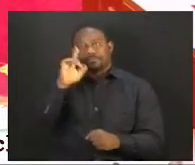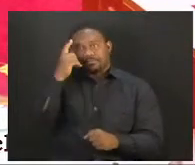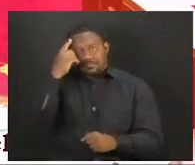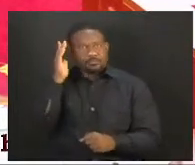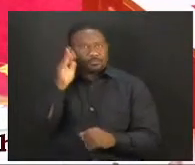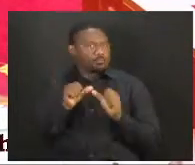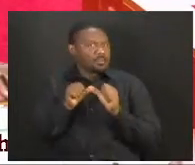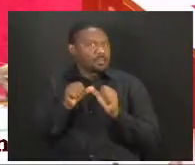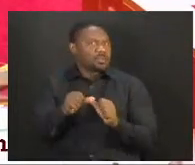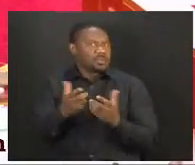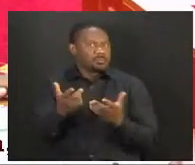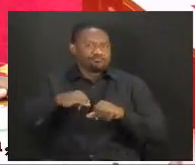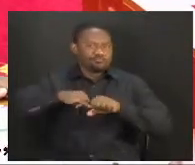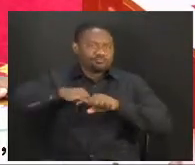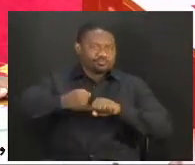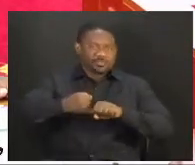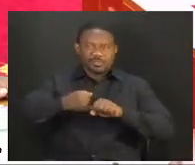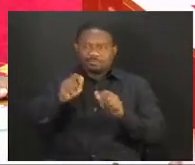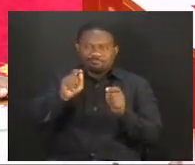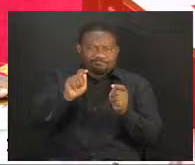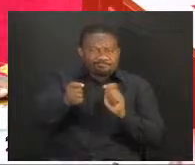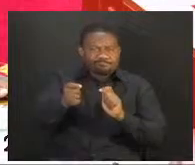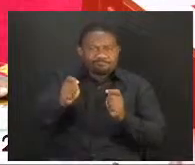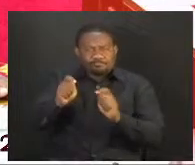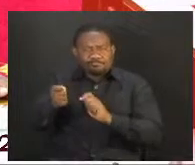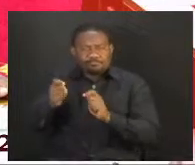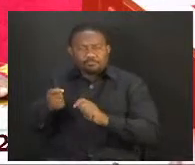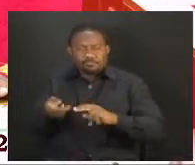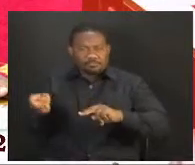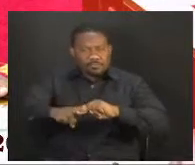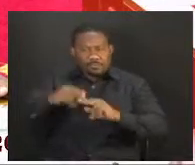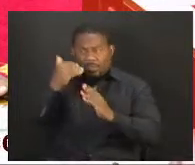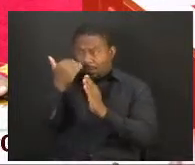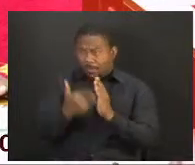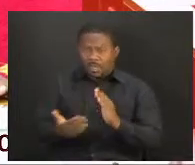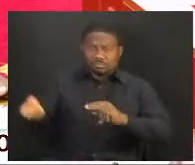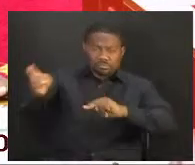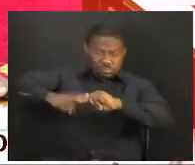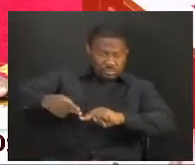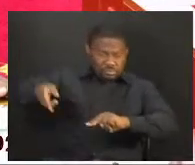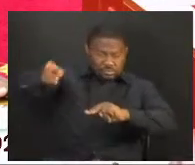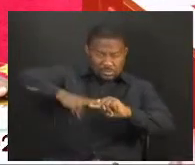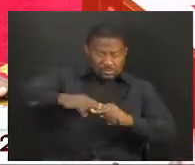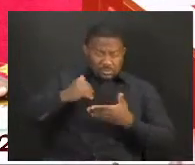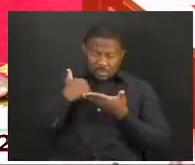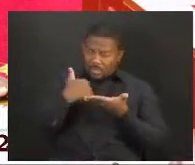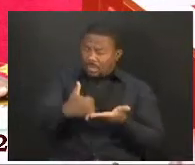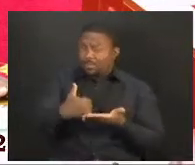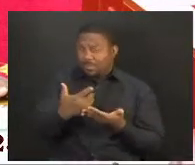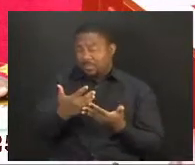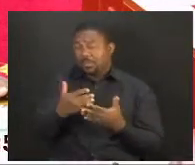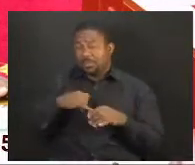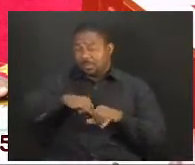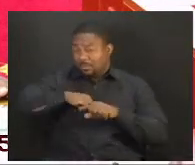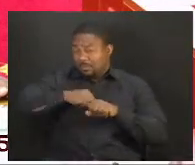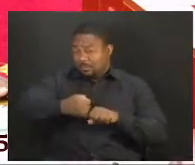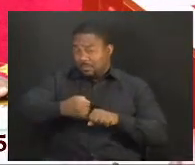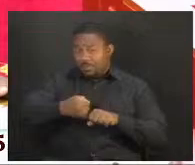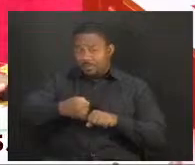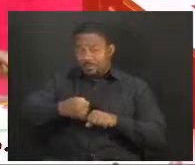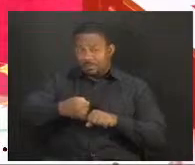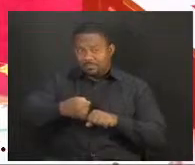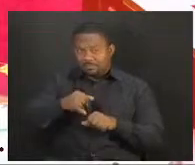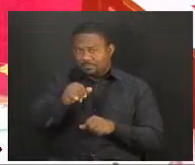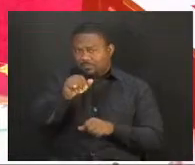continue to implement reforms and increase budgetary allocation to enhance the implementation of